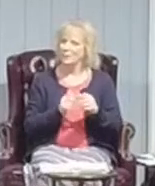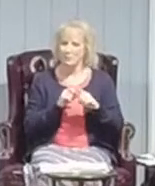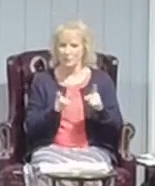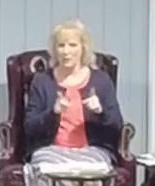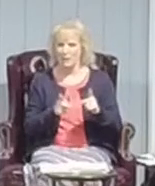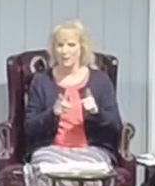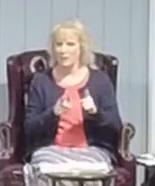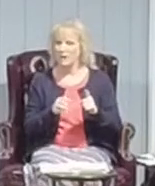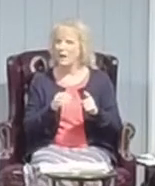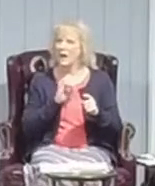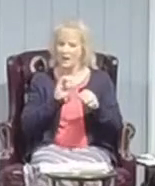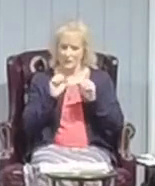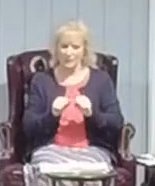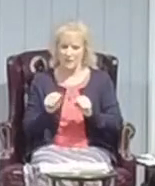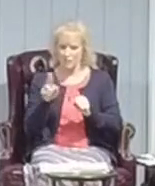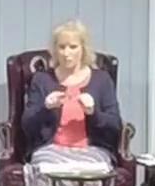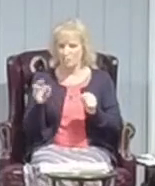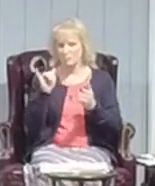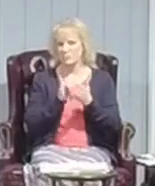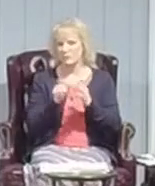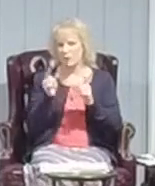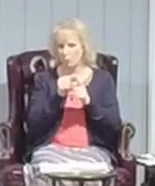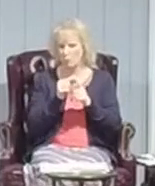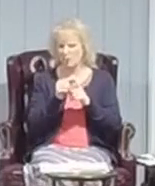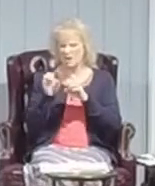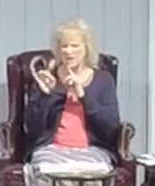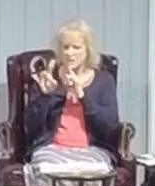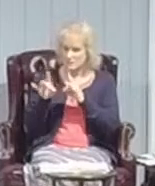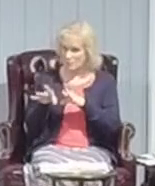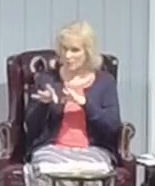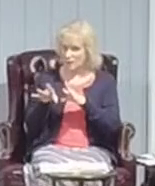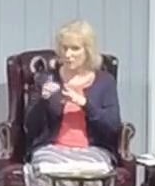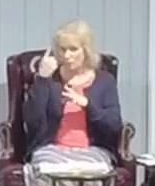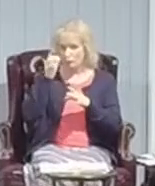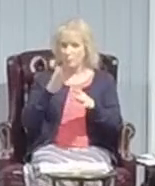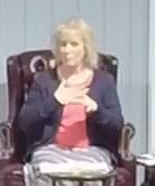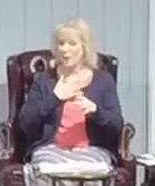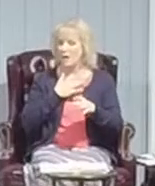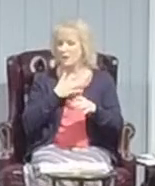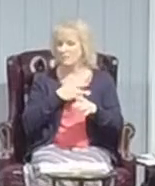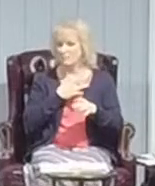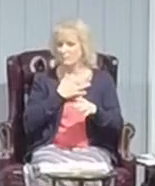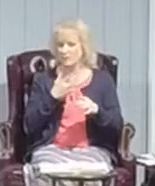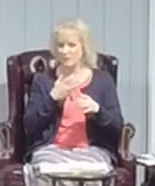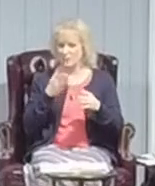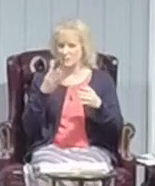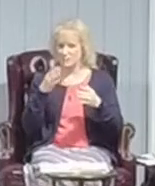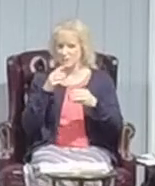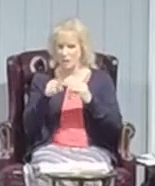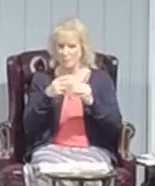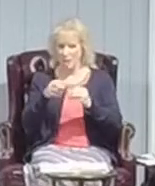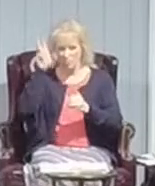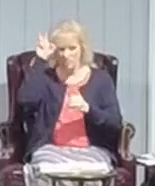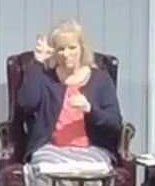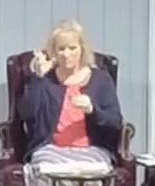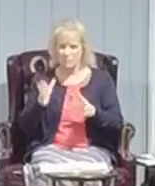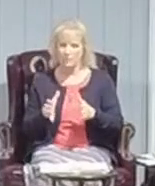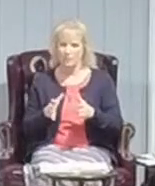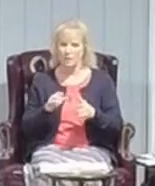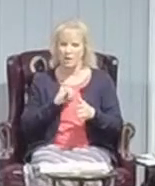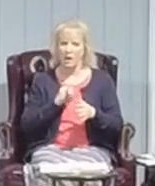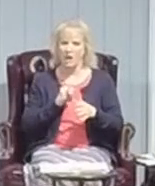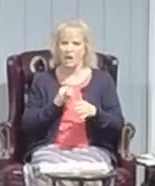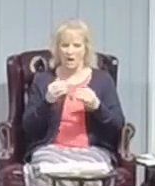could use that term despise for my feelings towards Satan. I have the